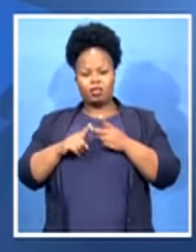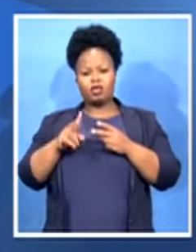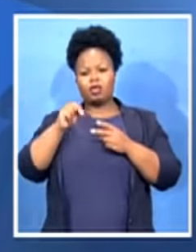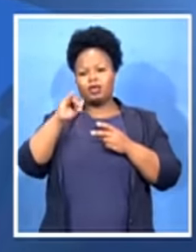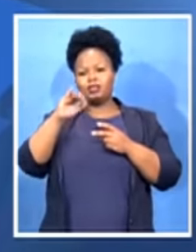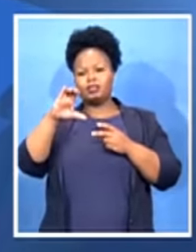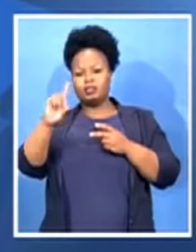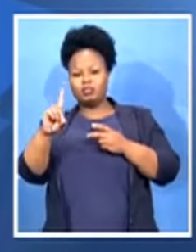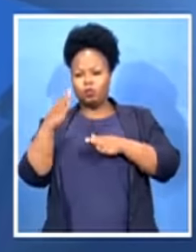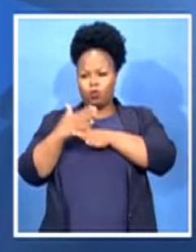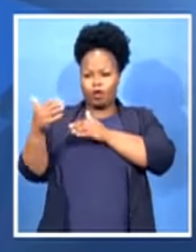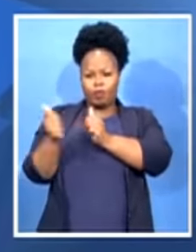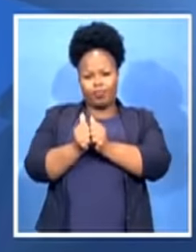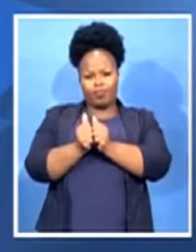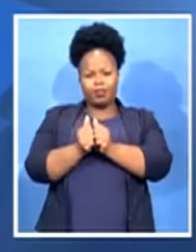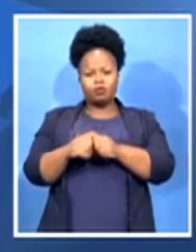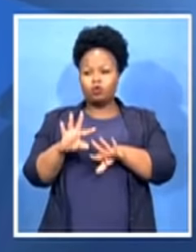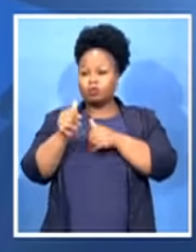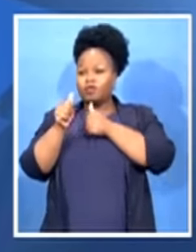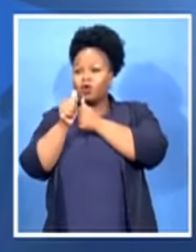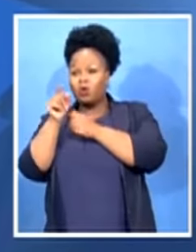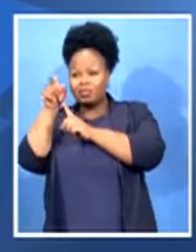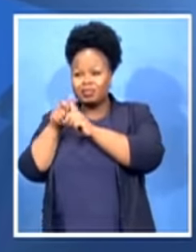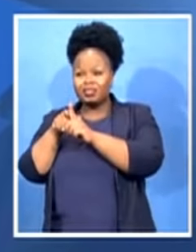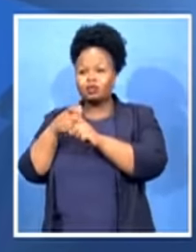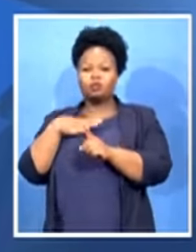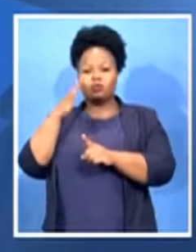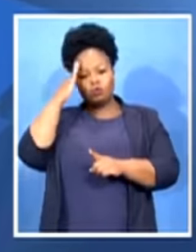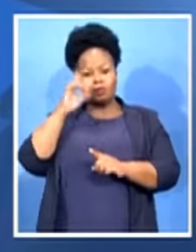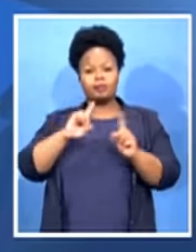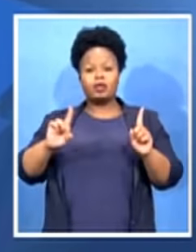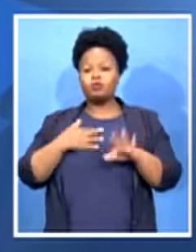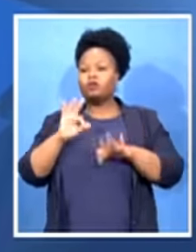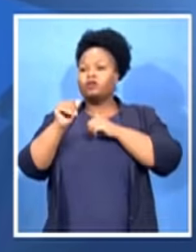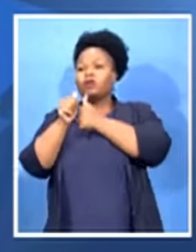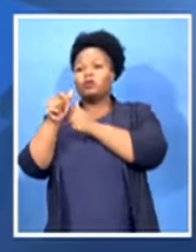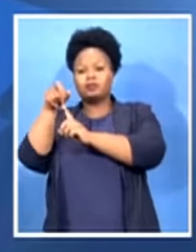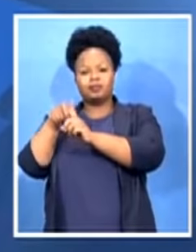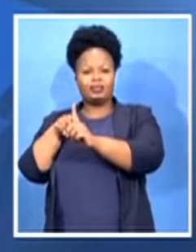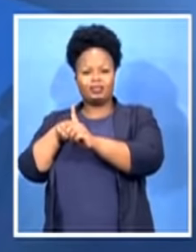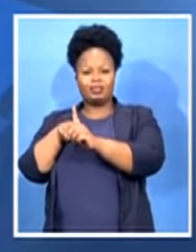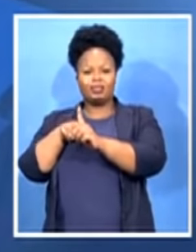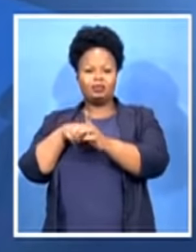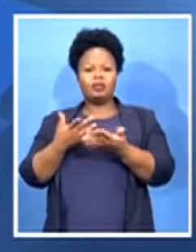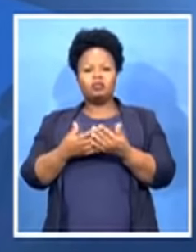these people. But when we follow them, we are not following them in terms of their fate. We follow them to